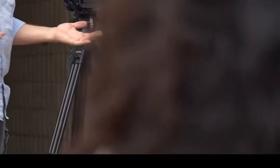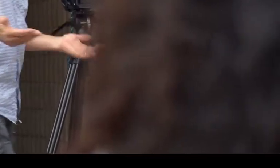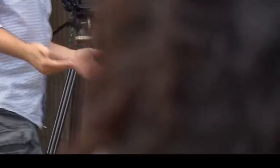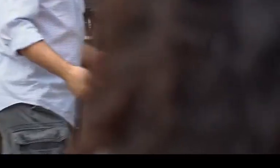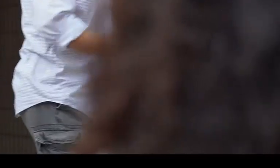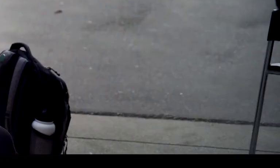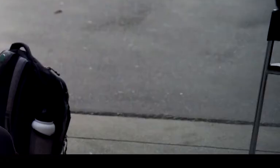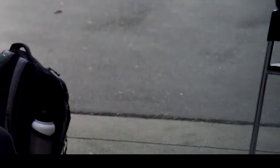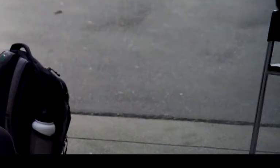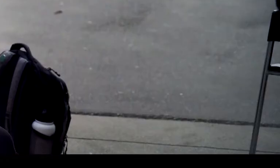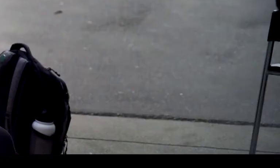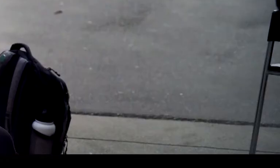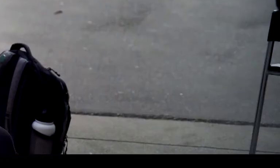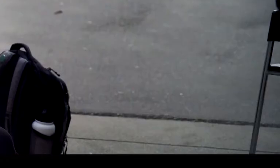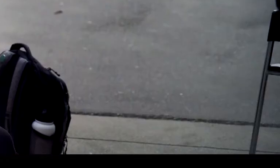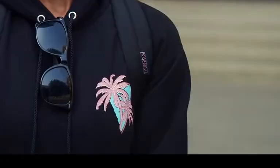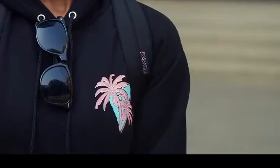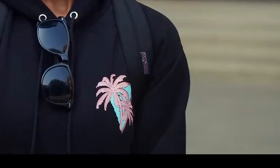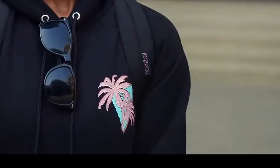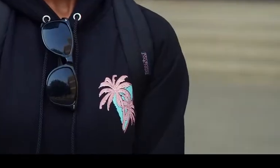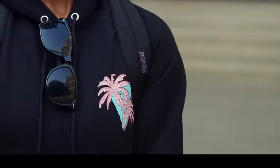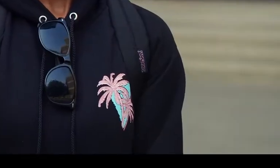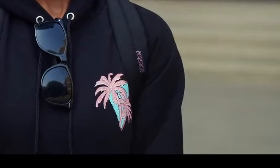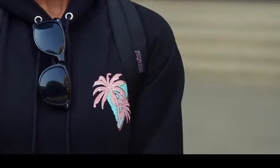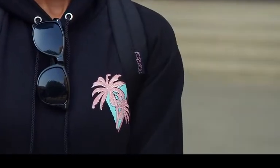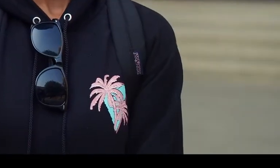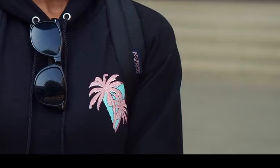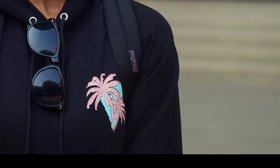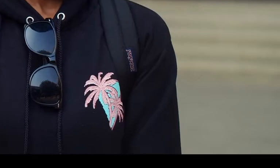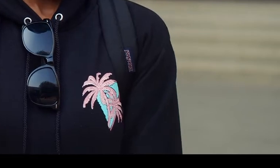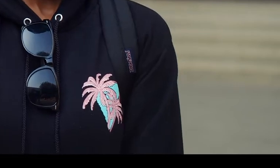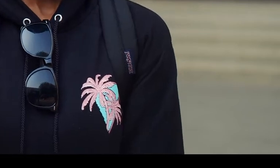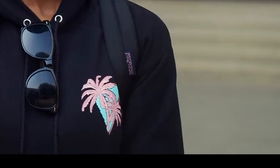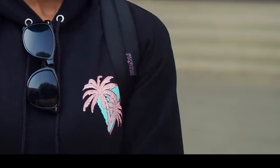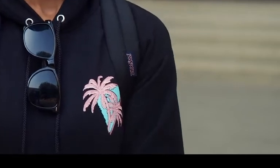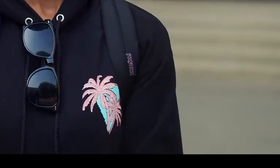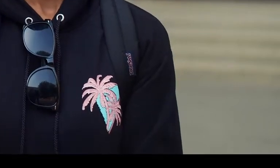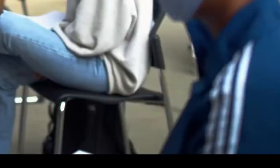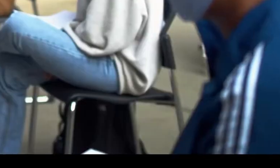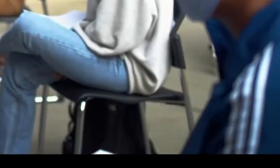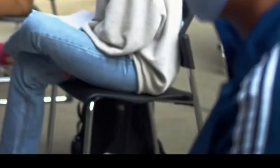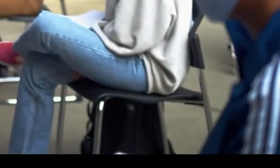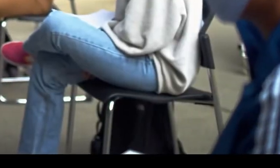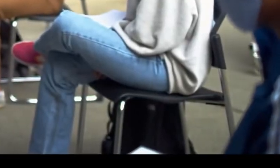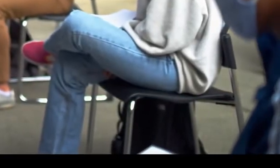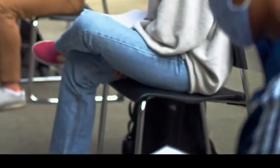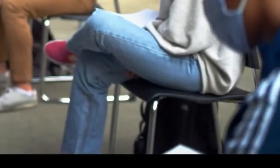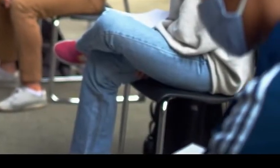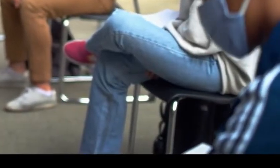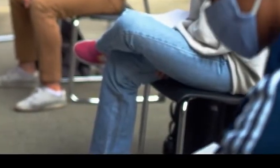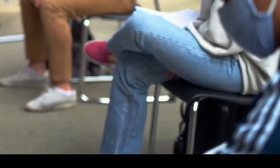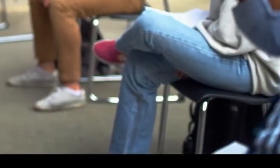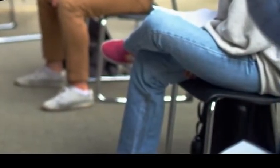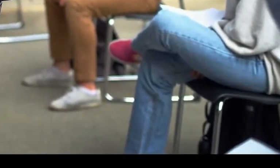Professor Janos. It feels normal, even though we're in a pandemic right now. It feels like an average day